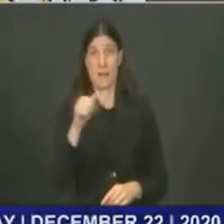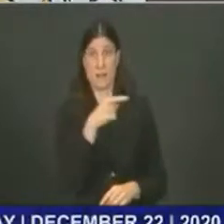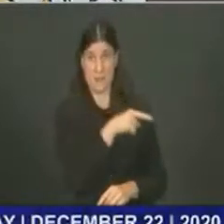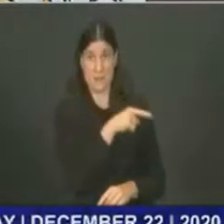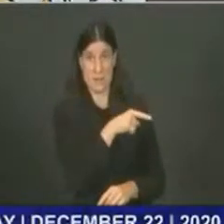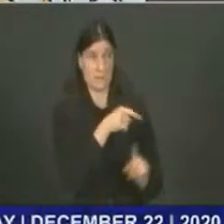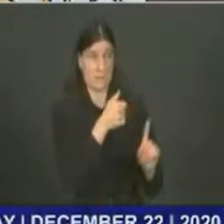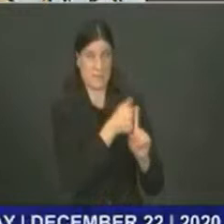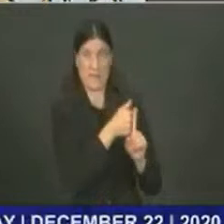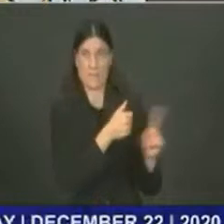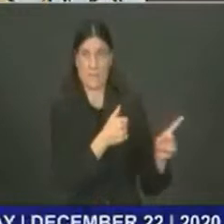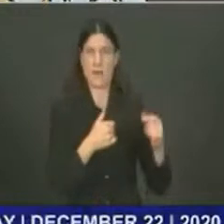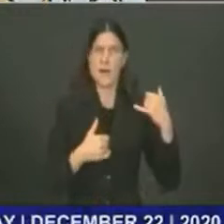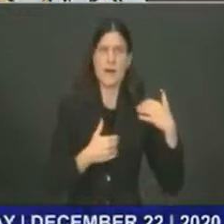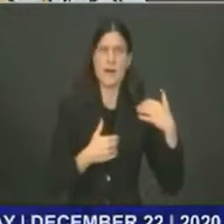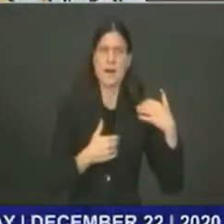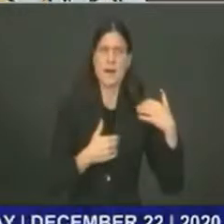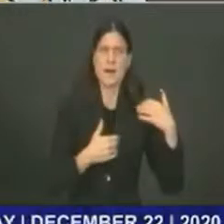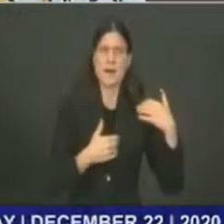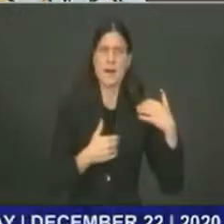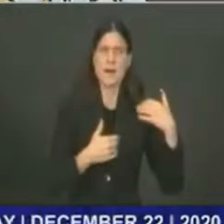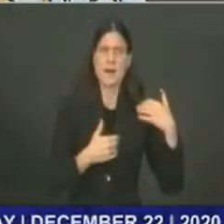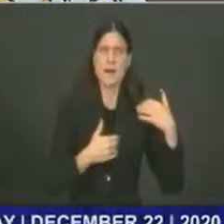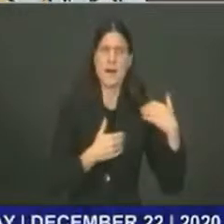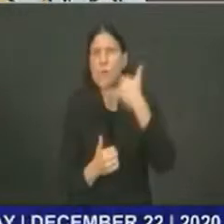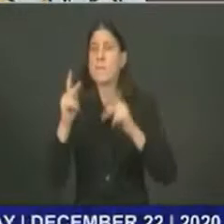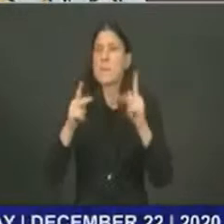helping a caller who was having issues with her computer.